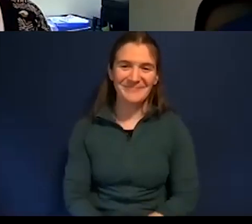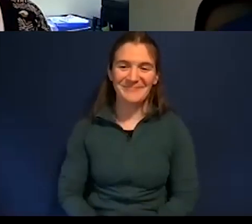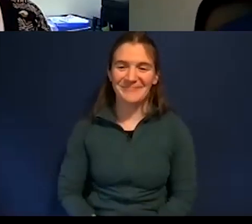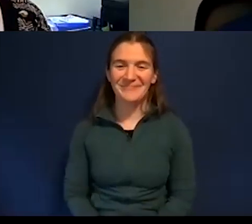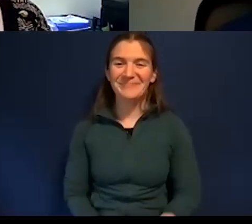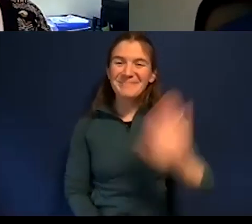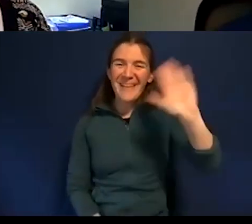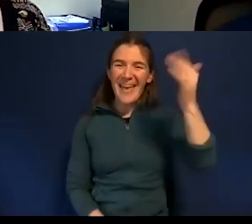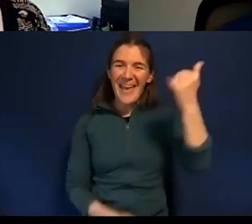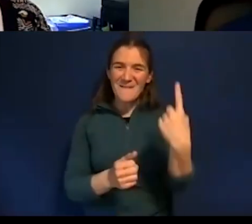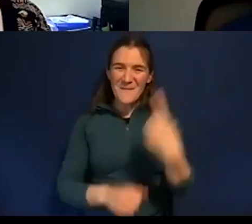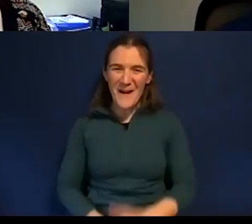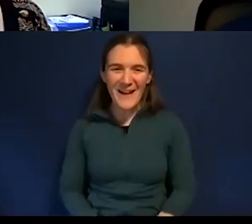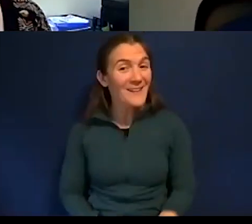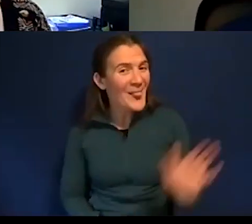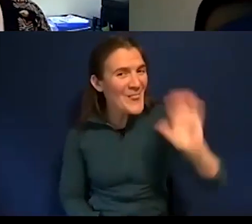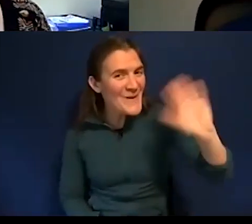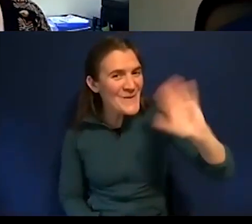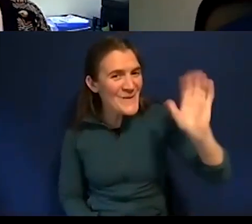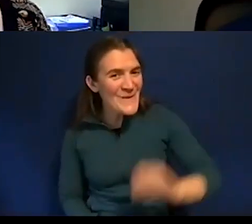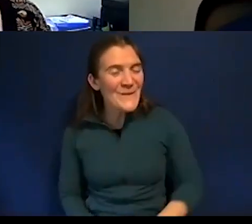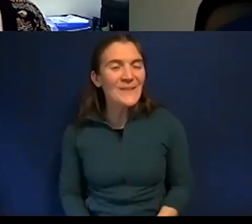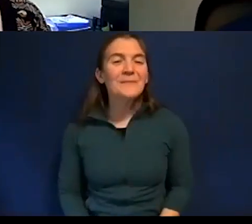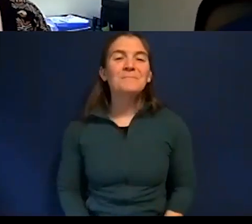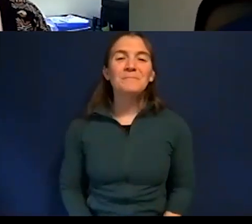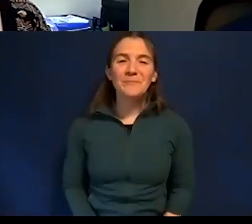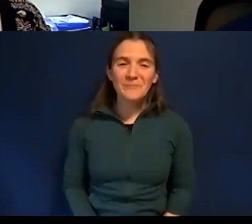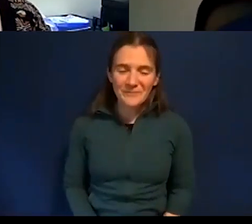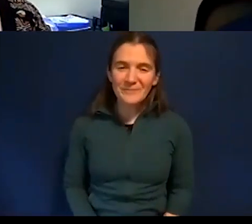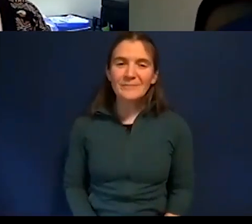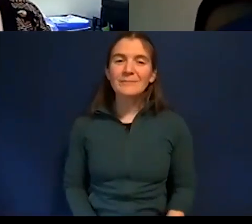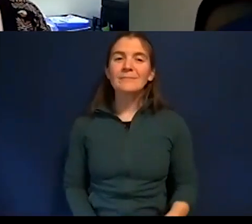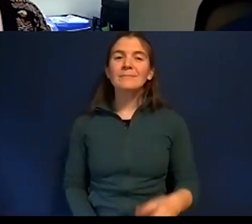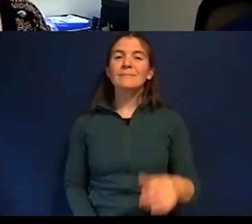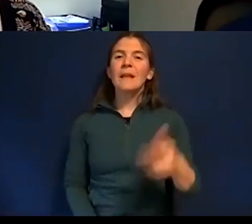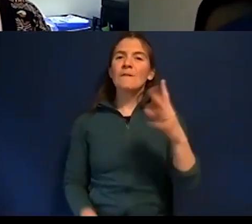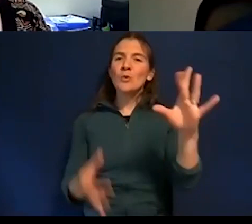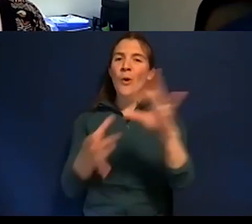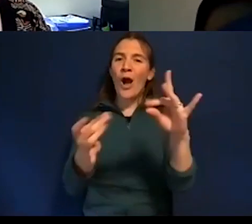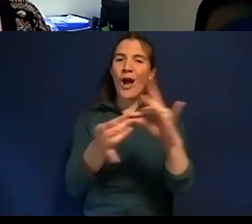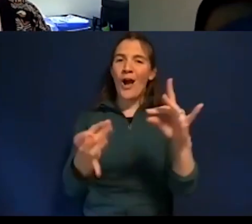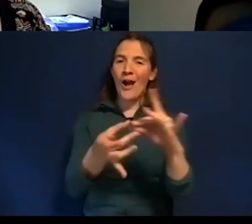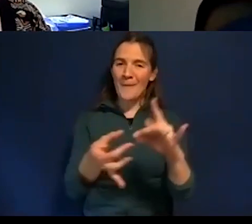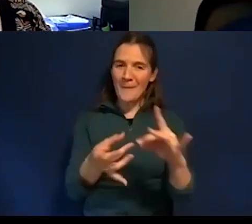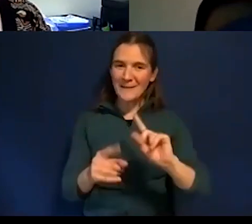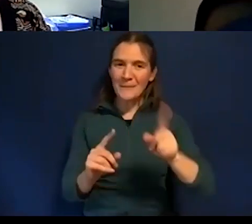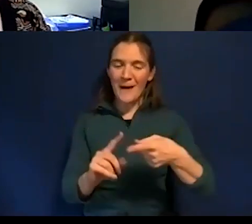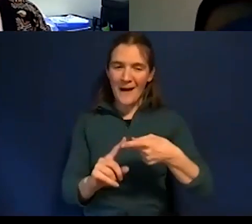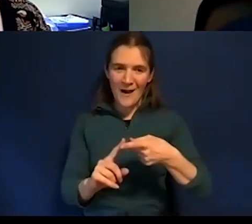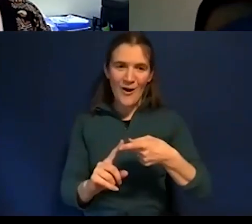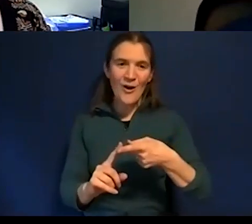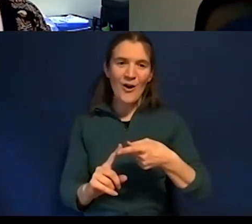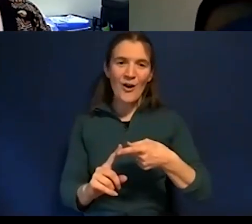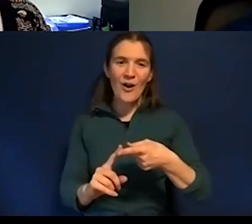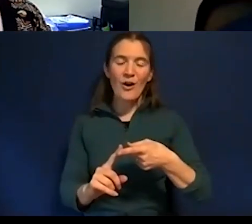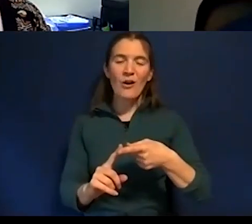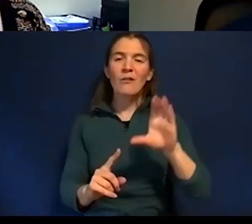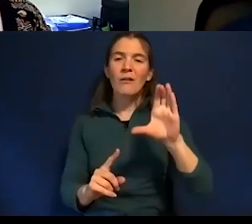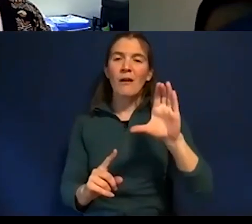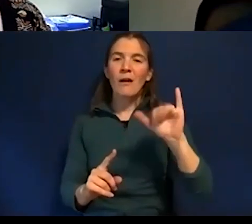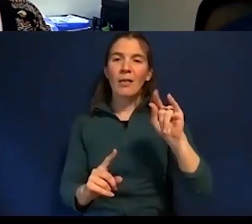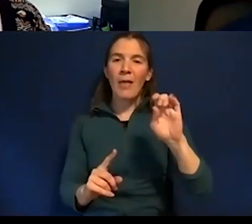Hello, everybody. Hello. I would like to make a few comments about the short climate